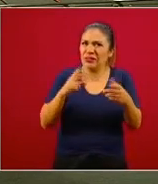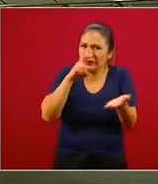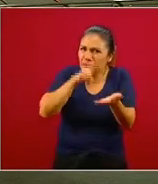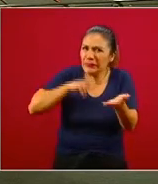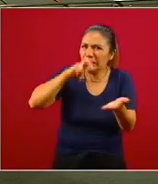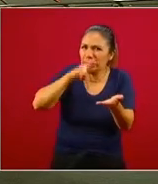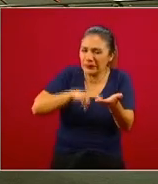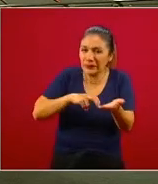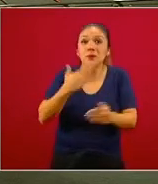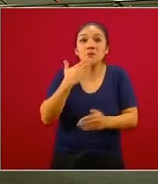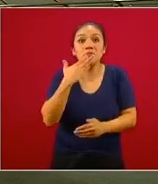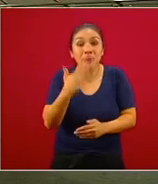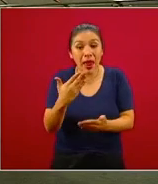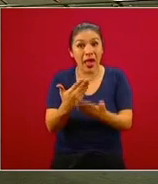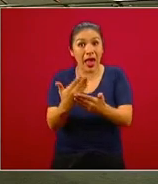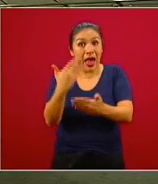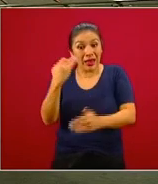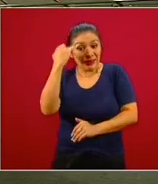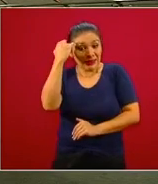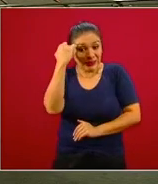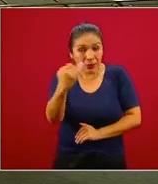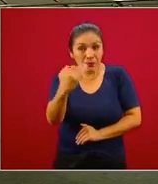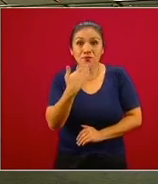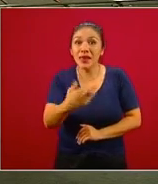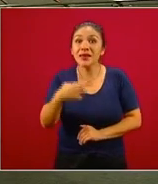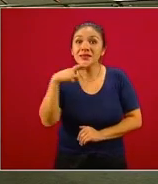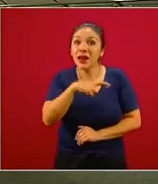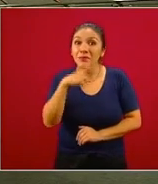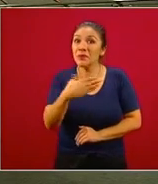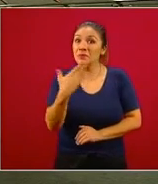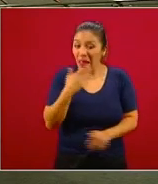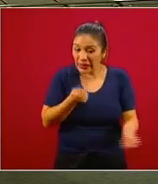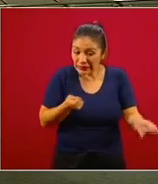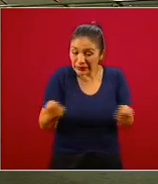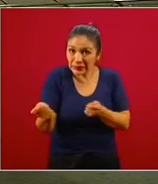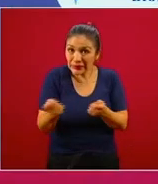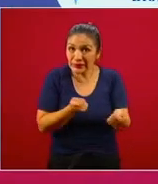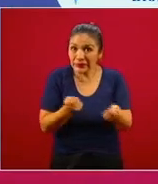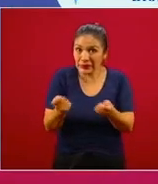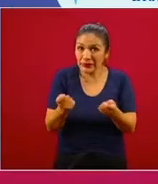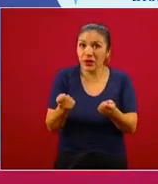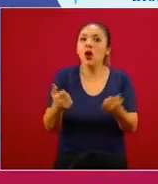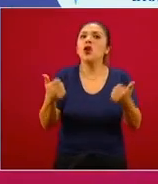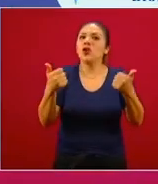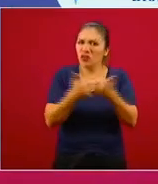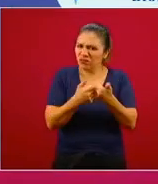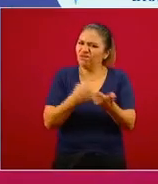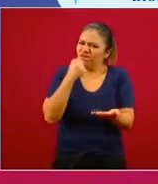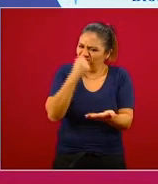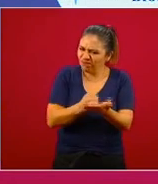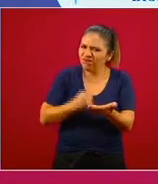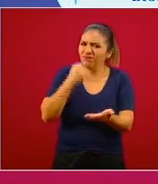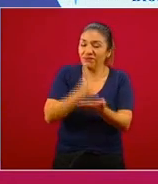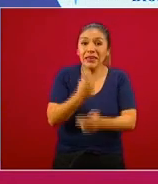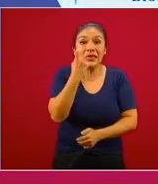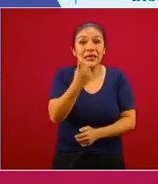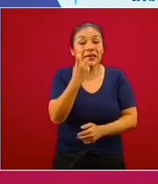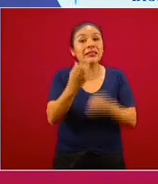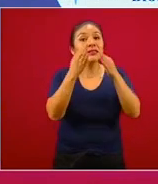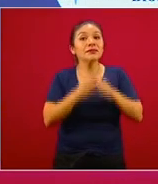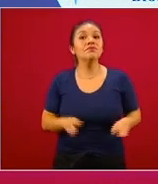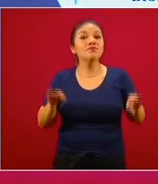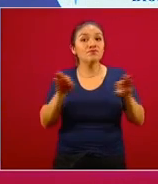this is the curve that we can have if we implement in an effective and timely manner